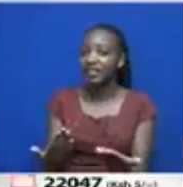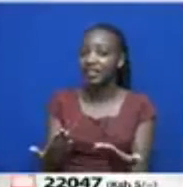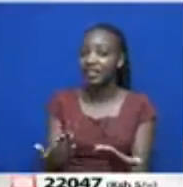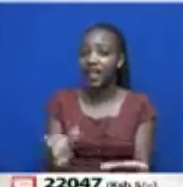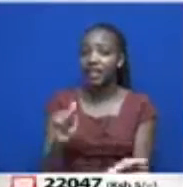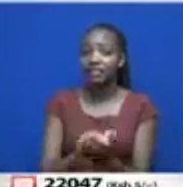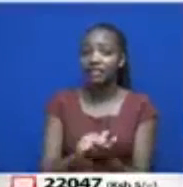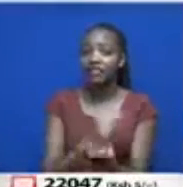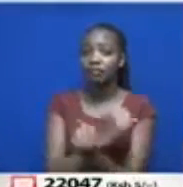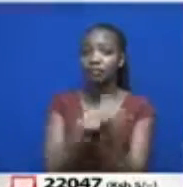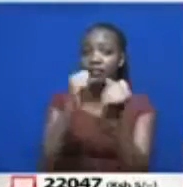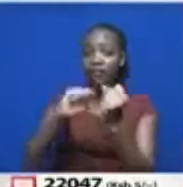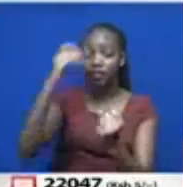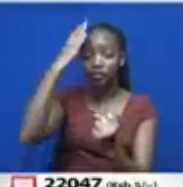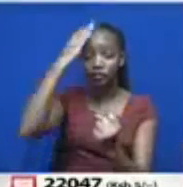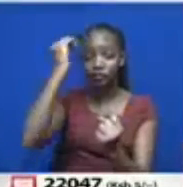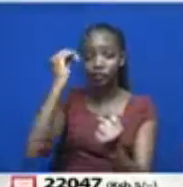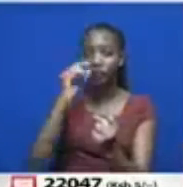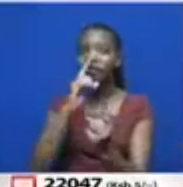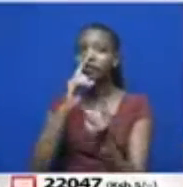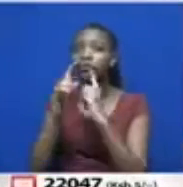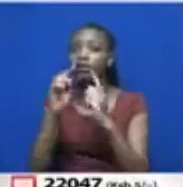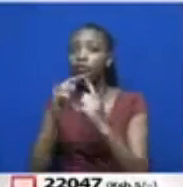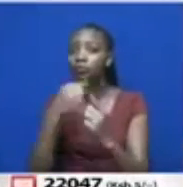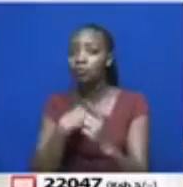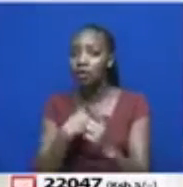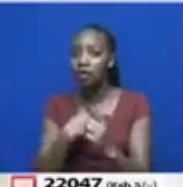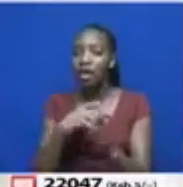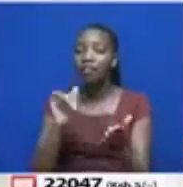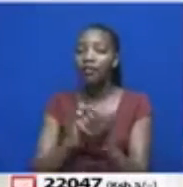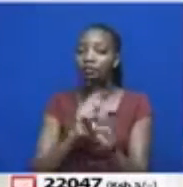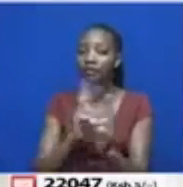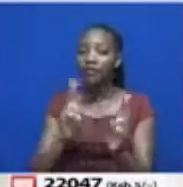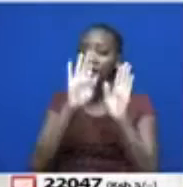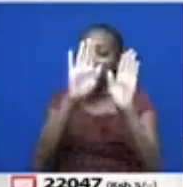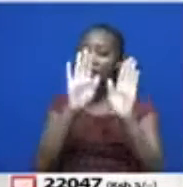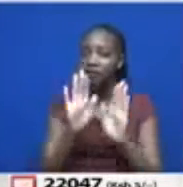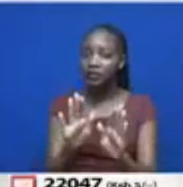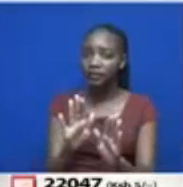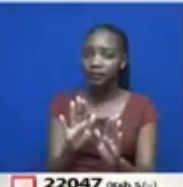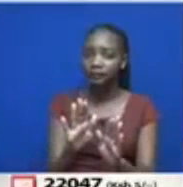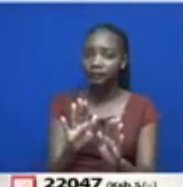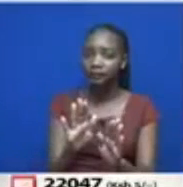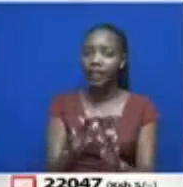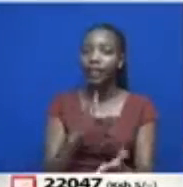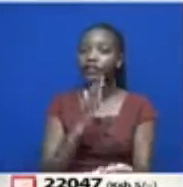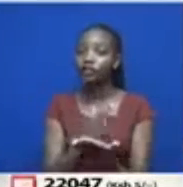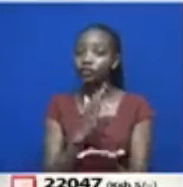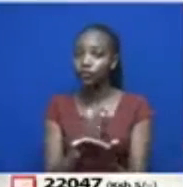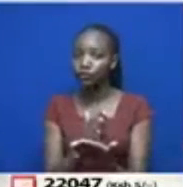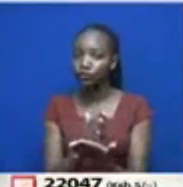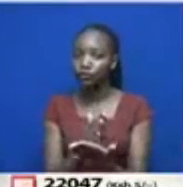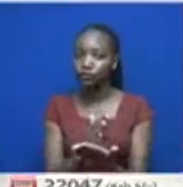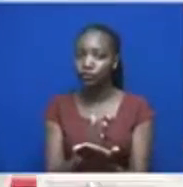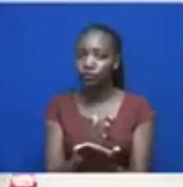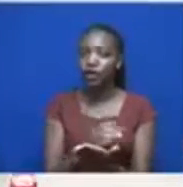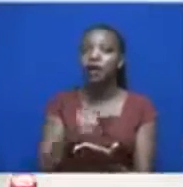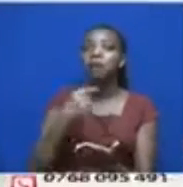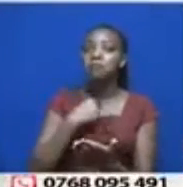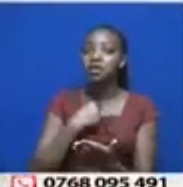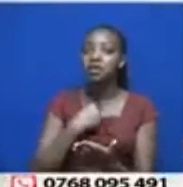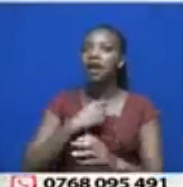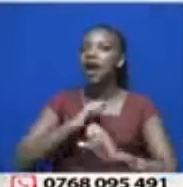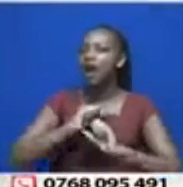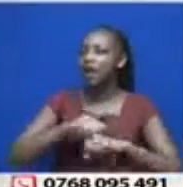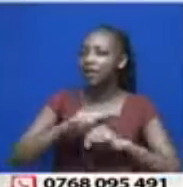President Farmajo also raised with me that were of concern. And indeed, I have agreed